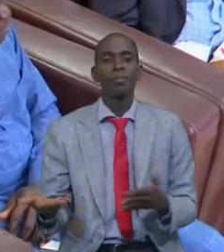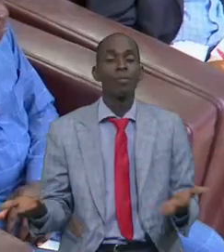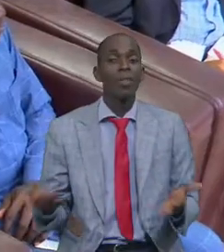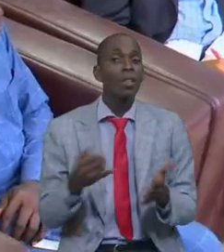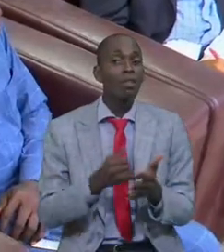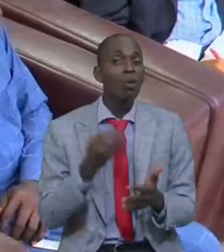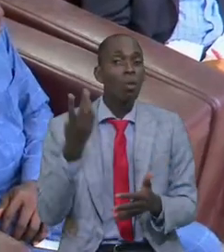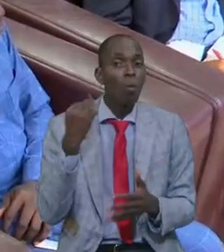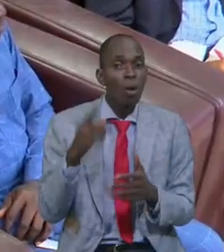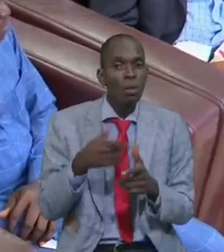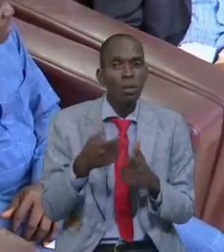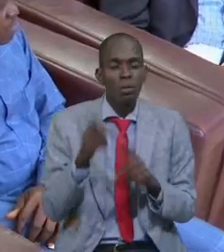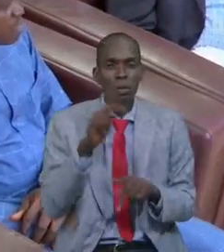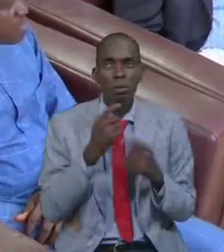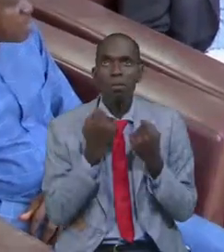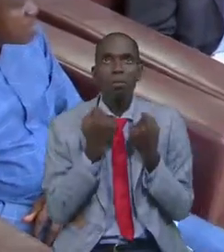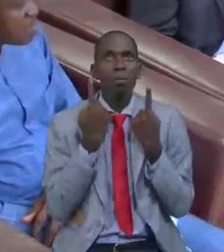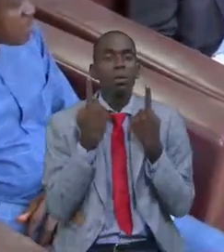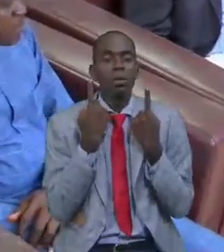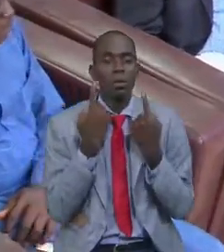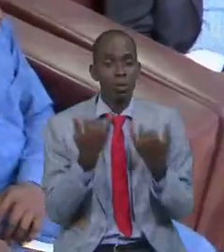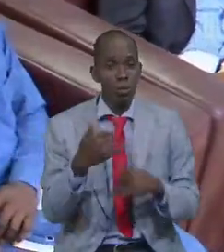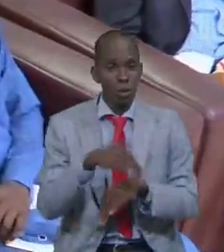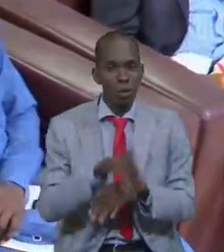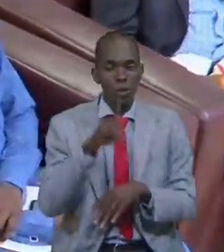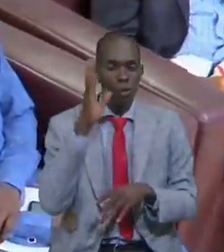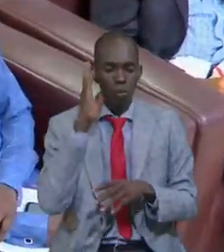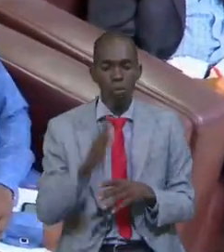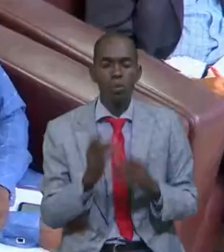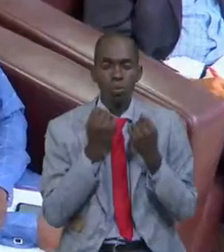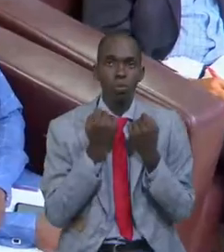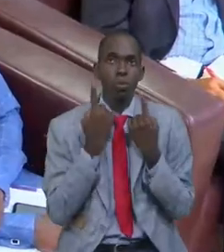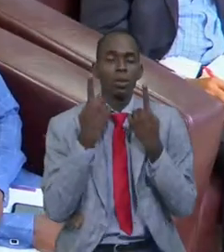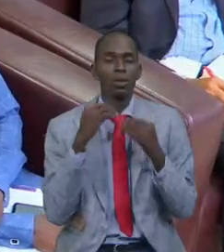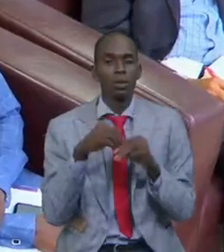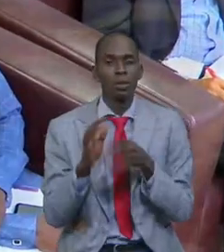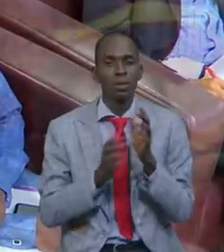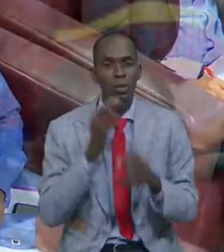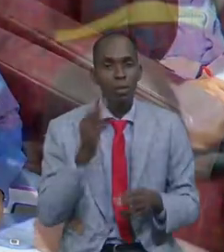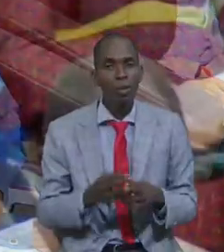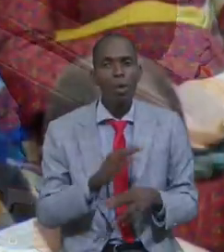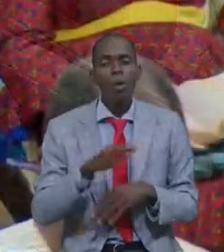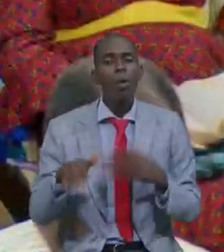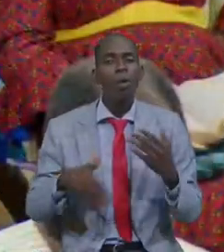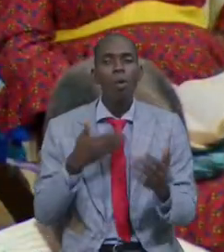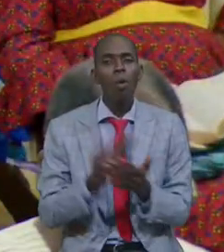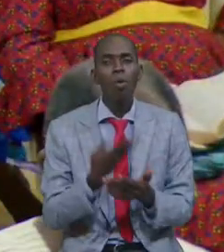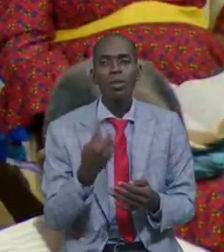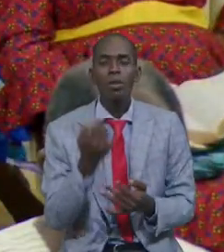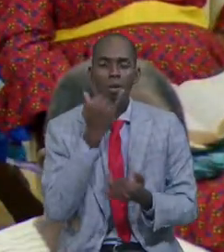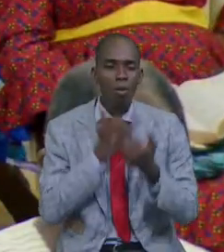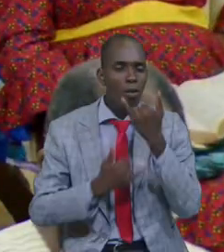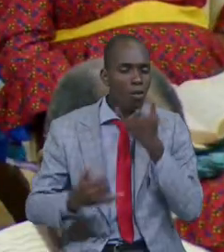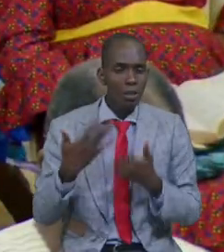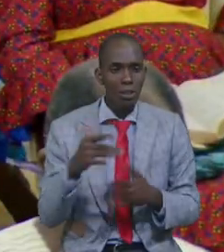then they woke up. Tonight, you will wake up. All the things they brought upon themselves,